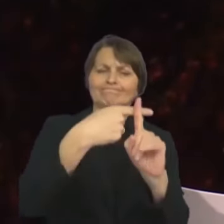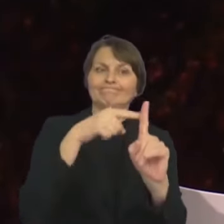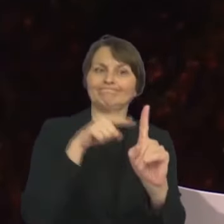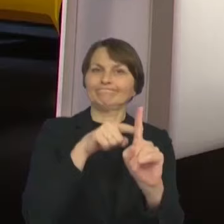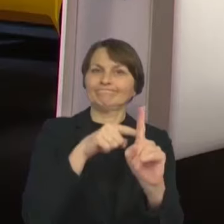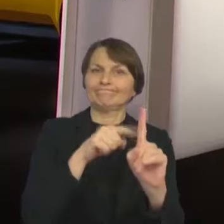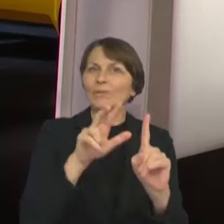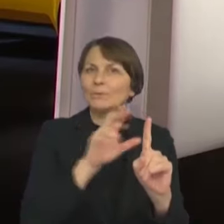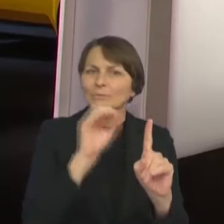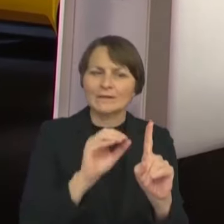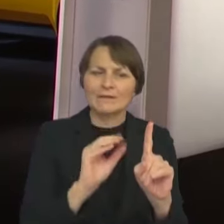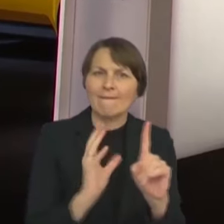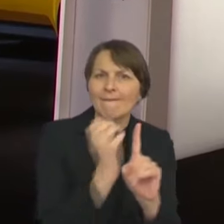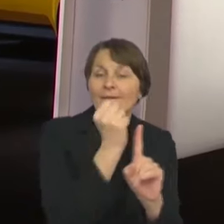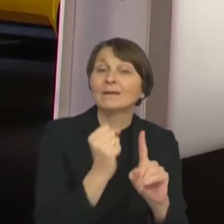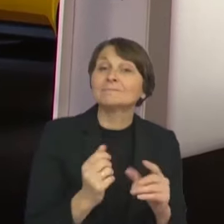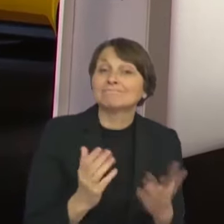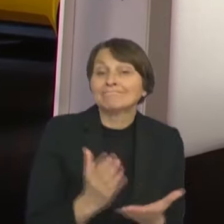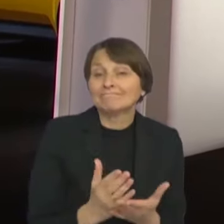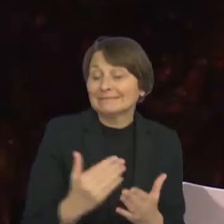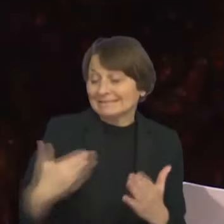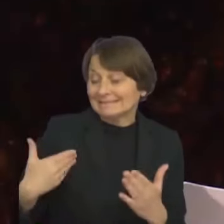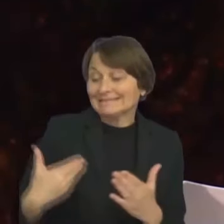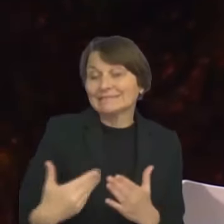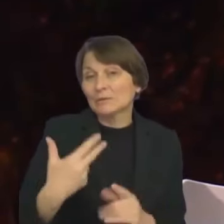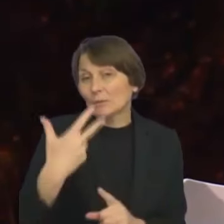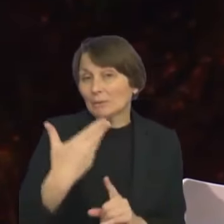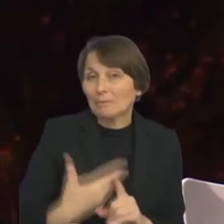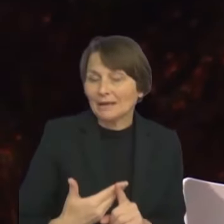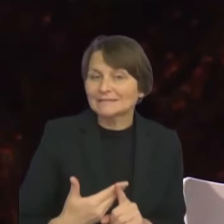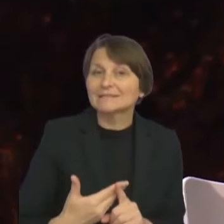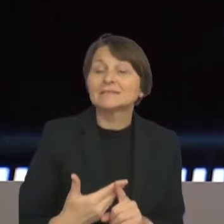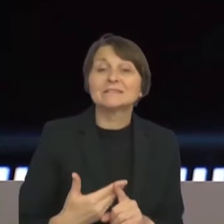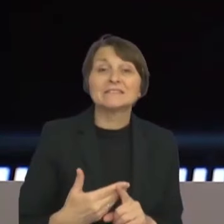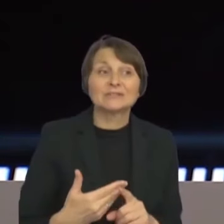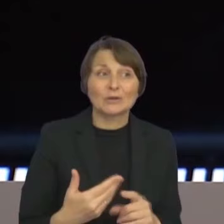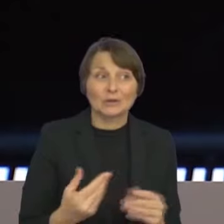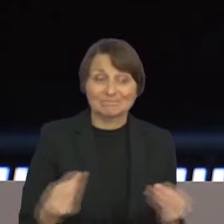true that over the last 3 months, we haven't really got